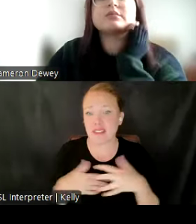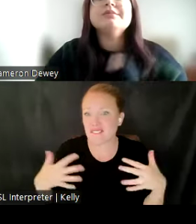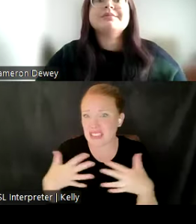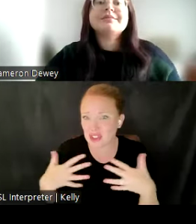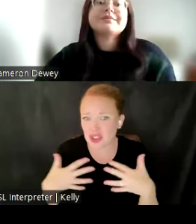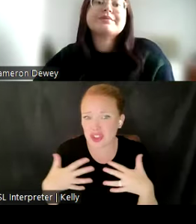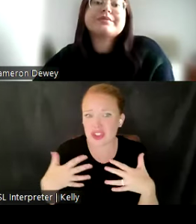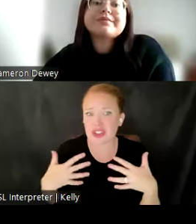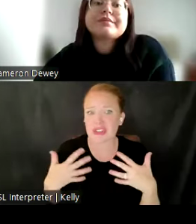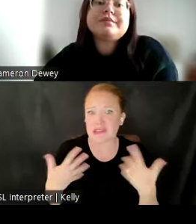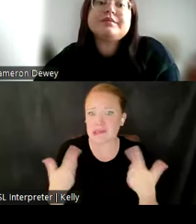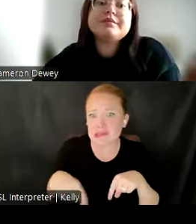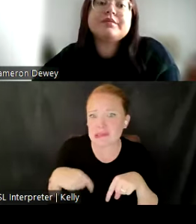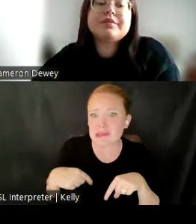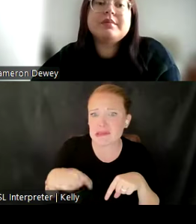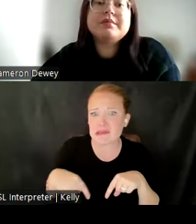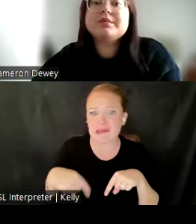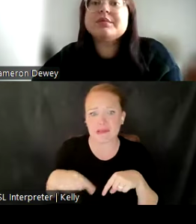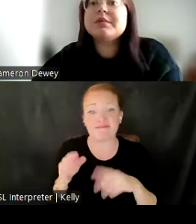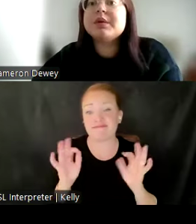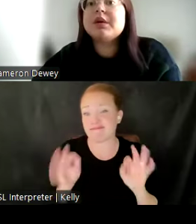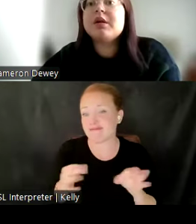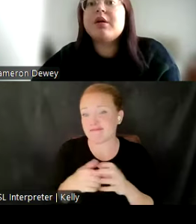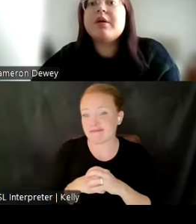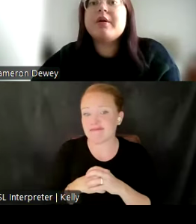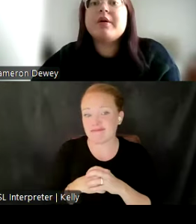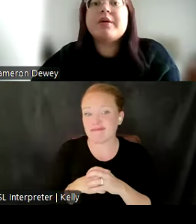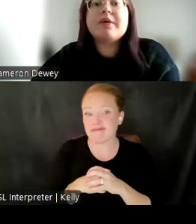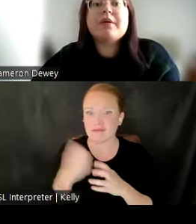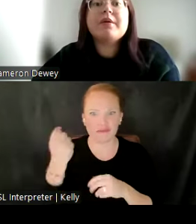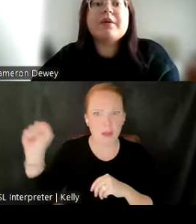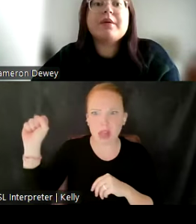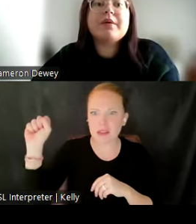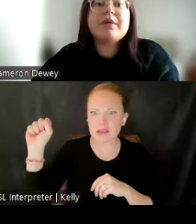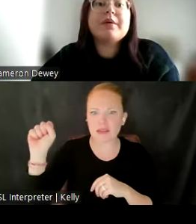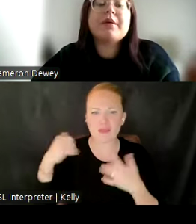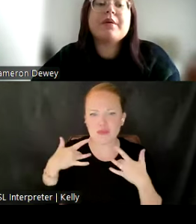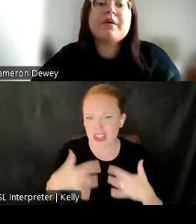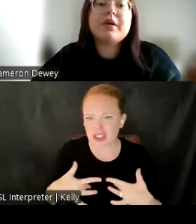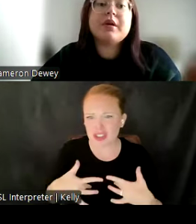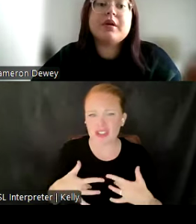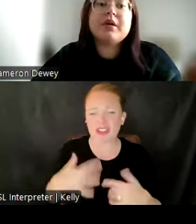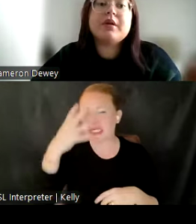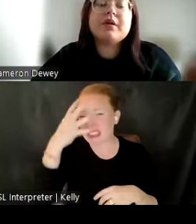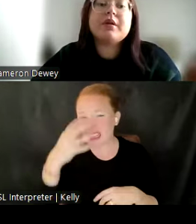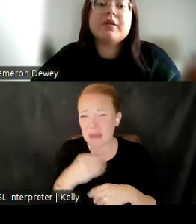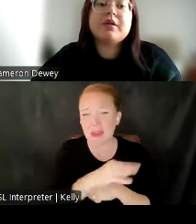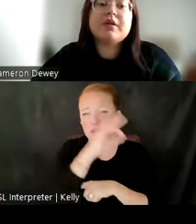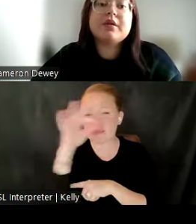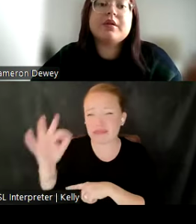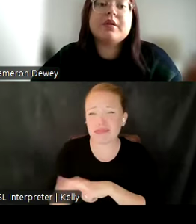fearful, anxious, absolutely. Rebellion, depression, sleeping too much,